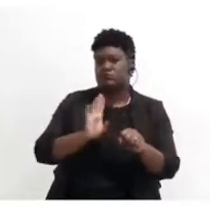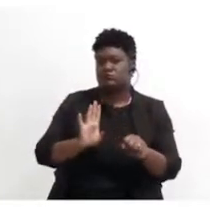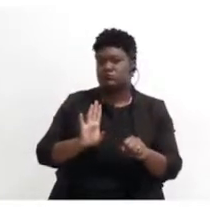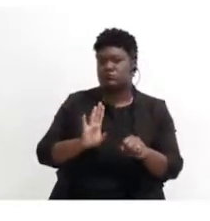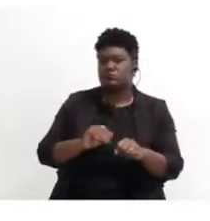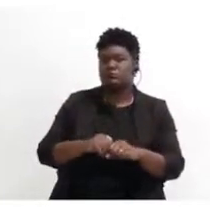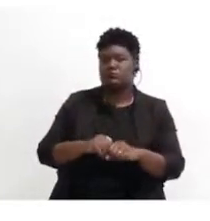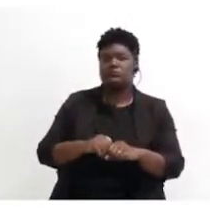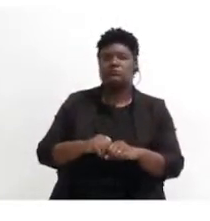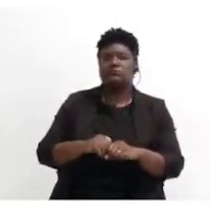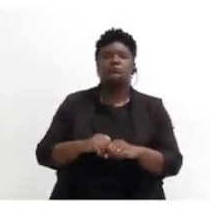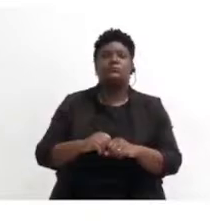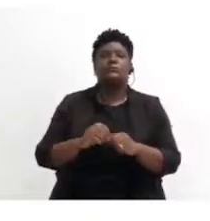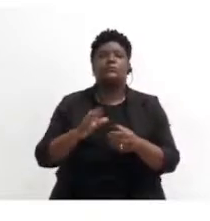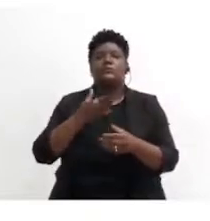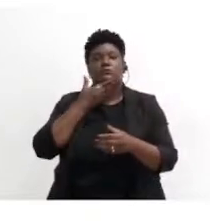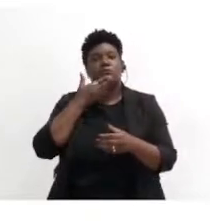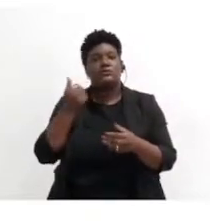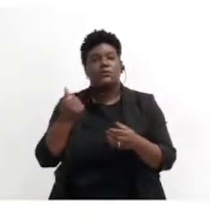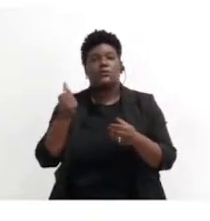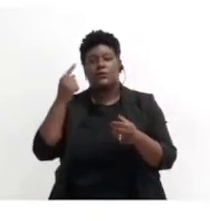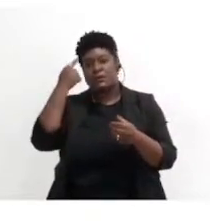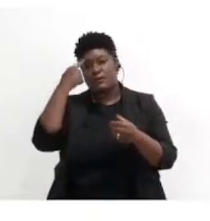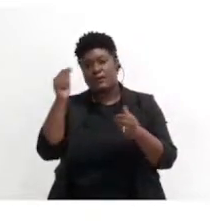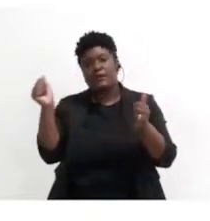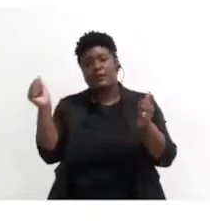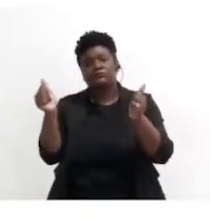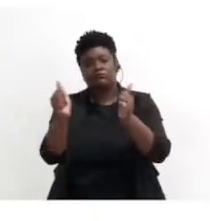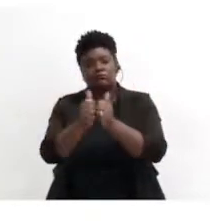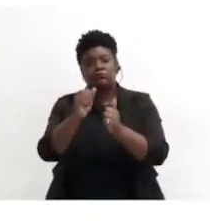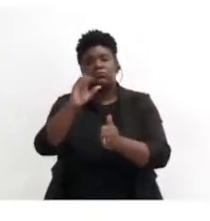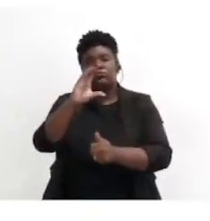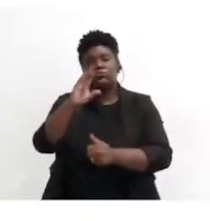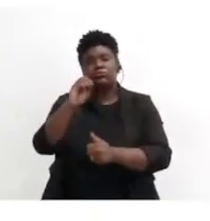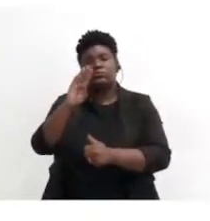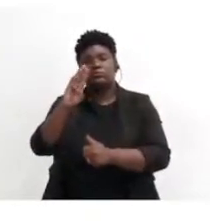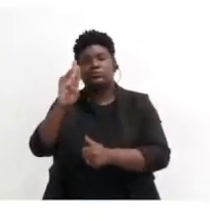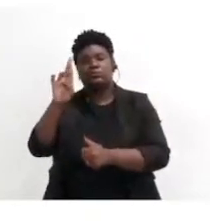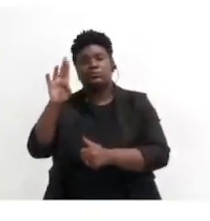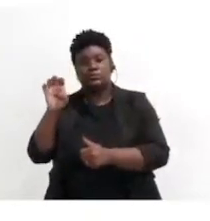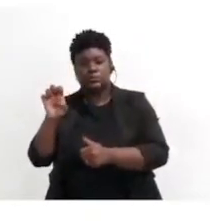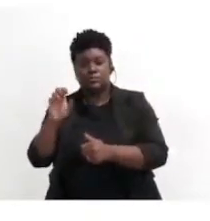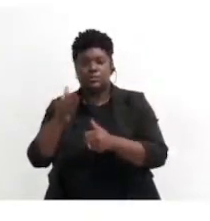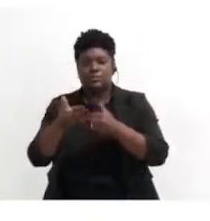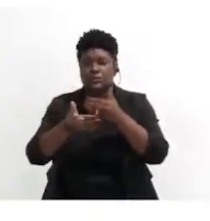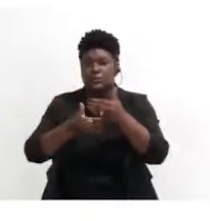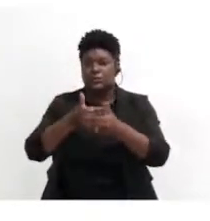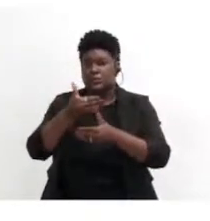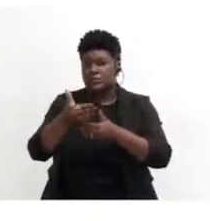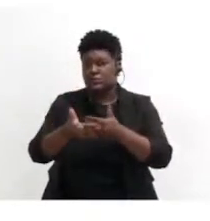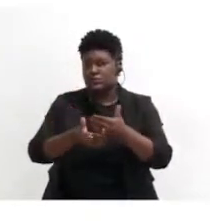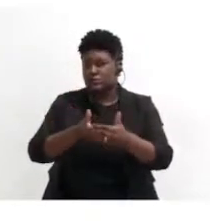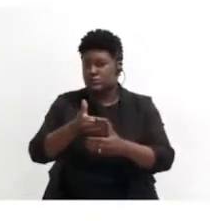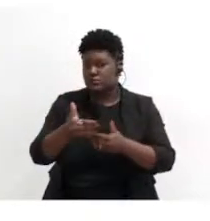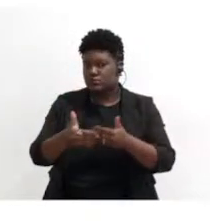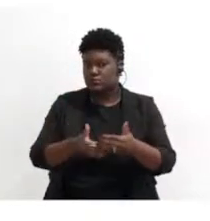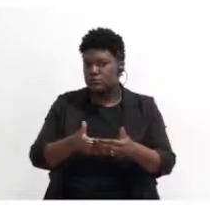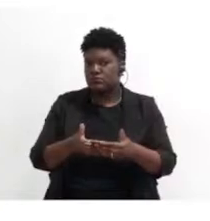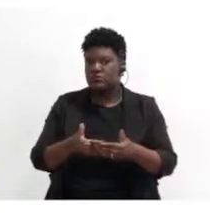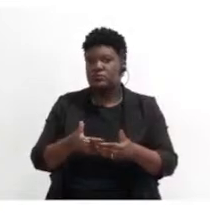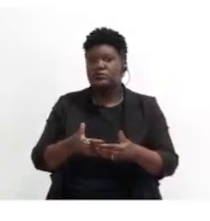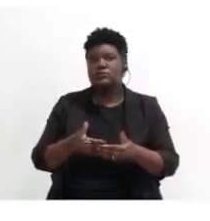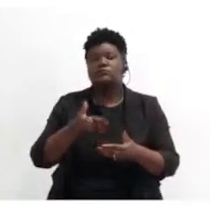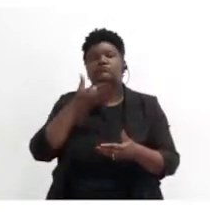copper. So it's a very forgiving process. The difficulty really just is in the wafer